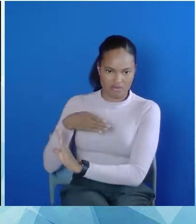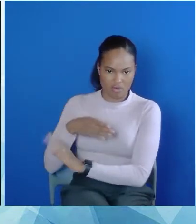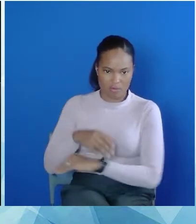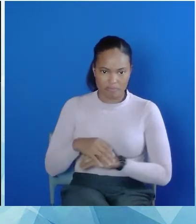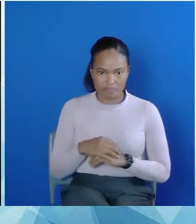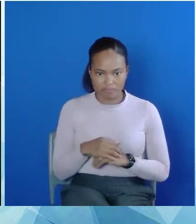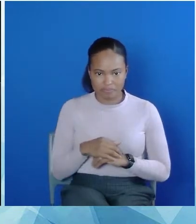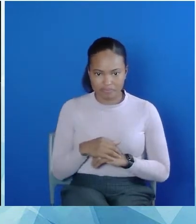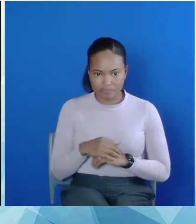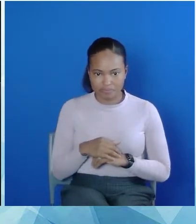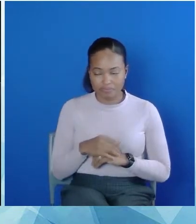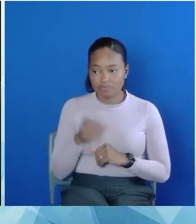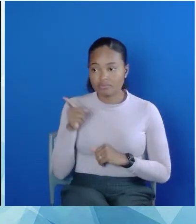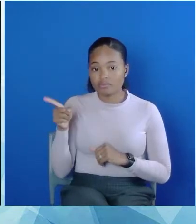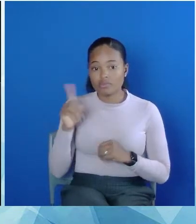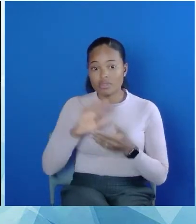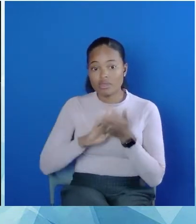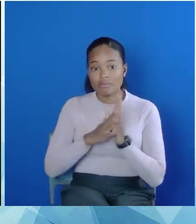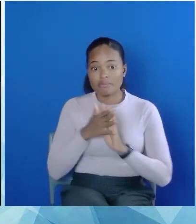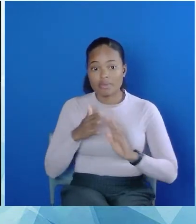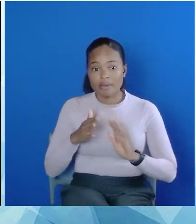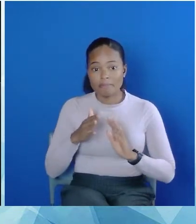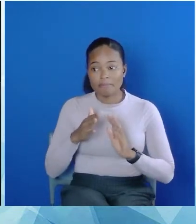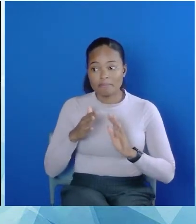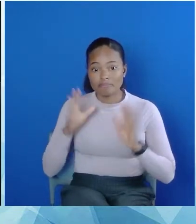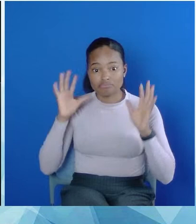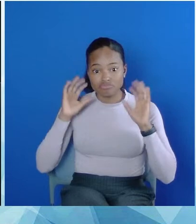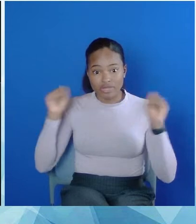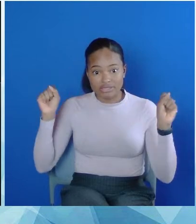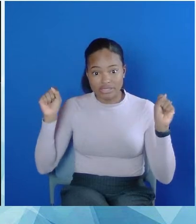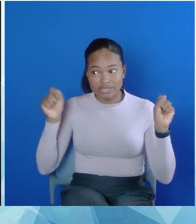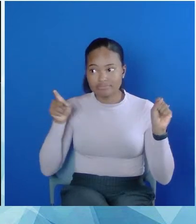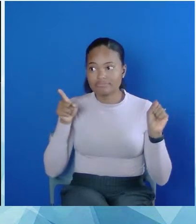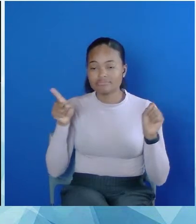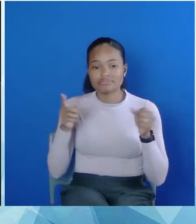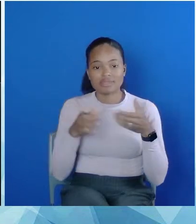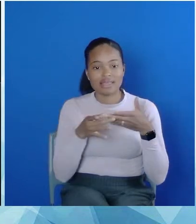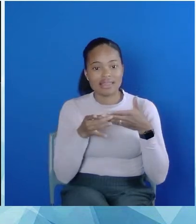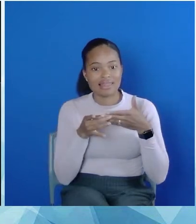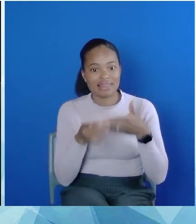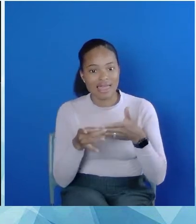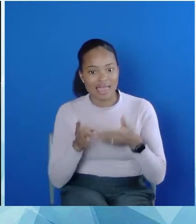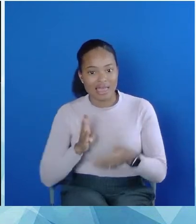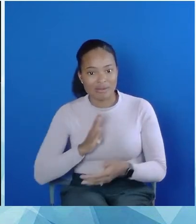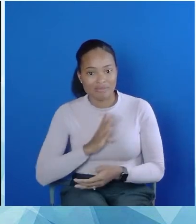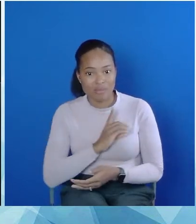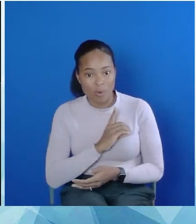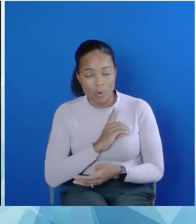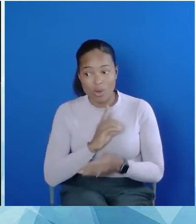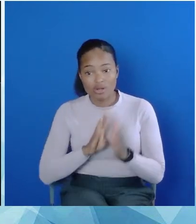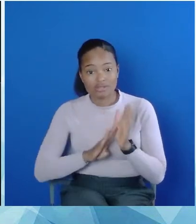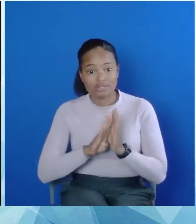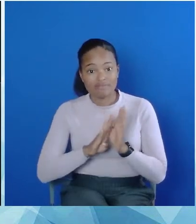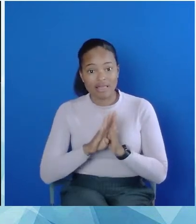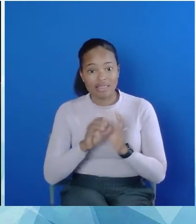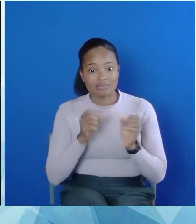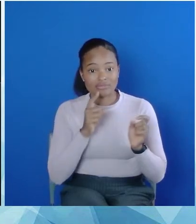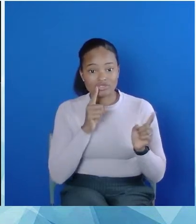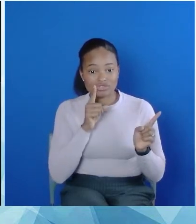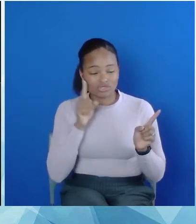When he became board president, he led the board to develop the strategic plan